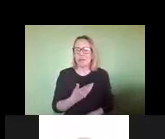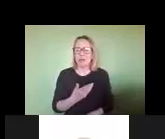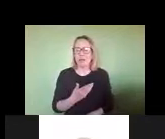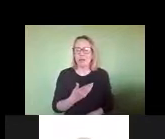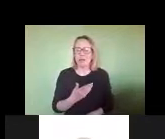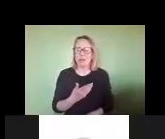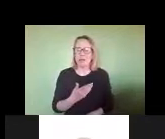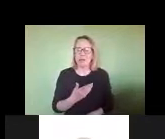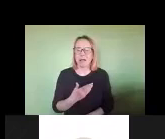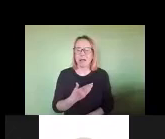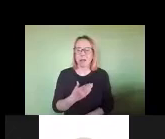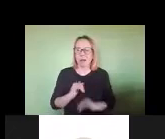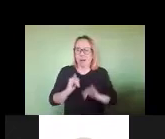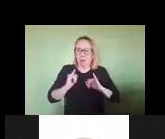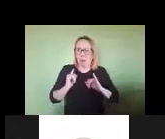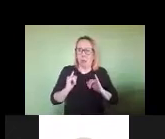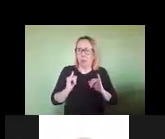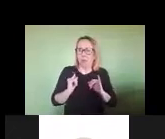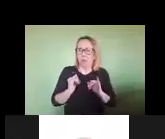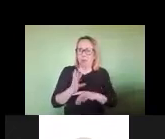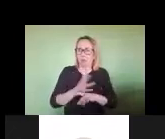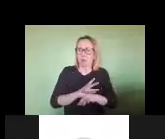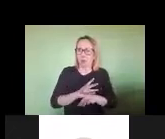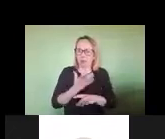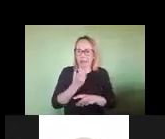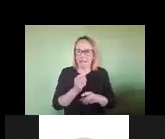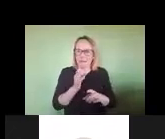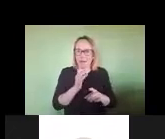bad stories about the pandemic and that? We had wee quizzes and